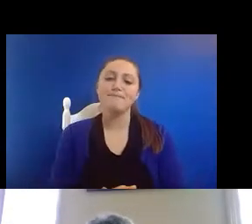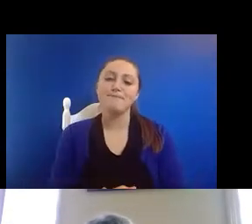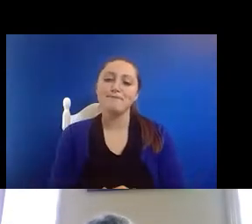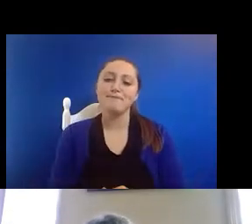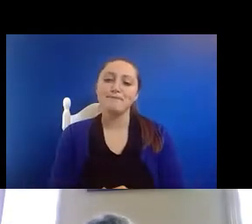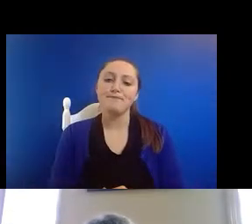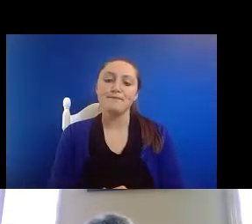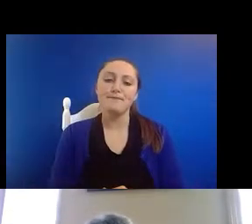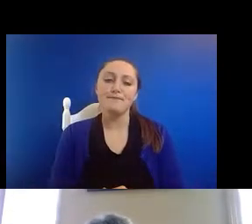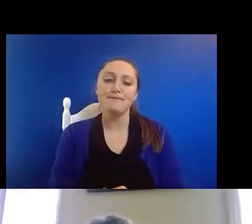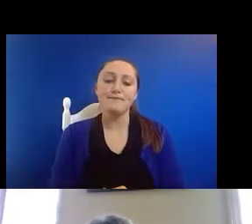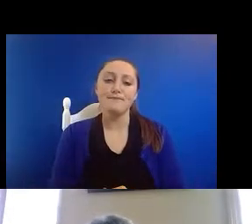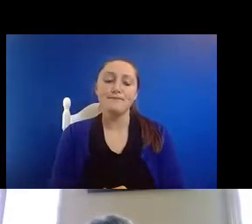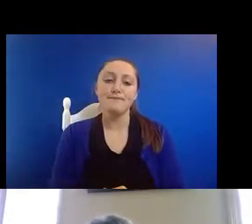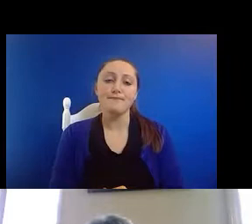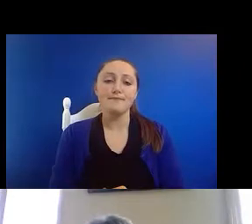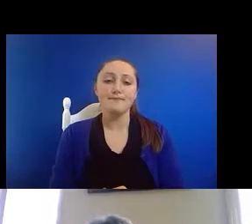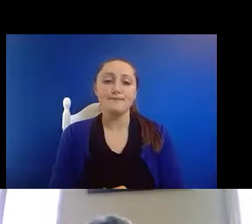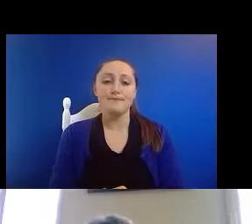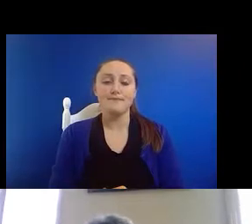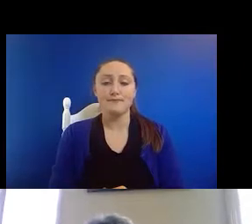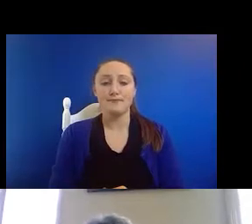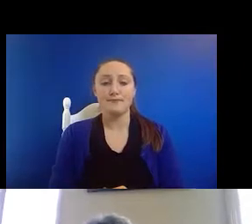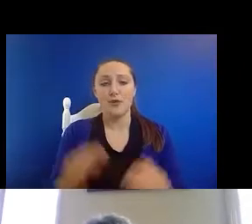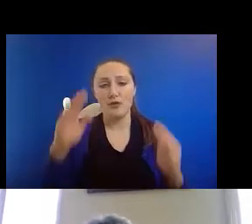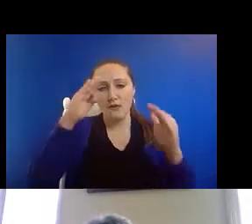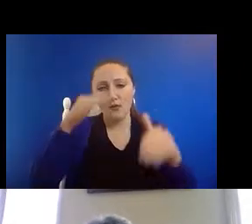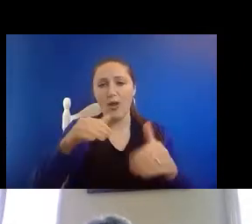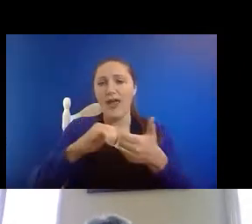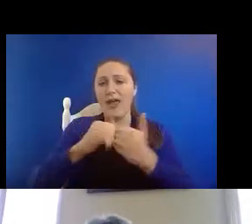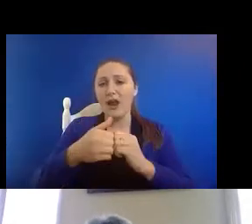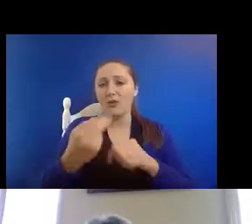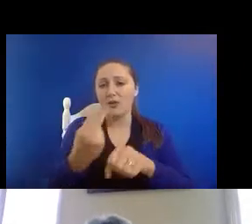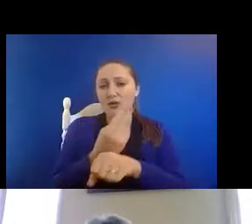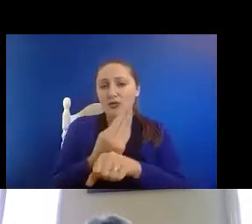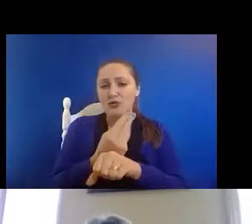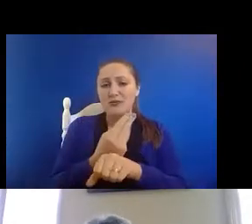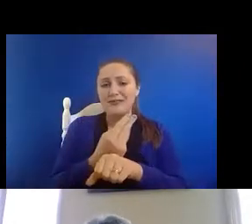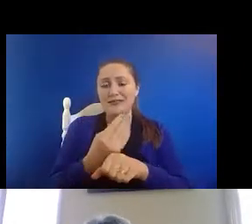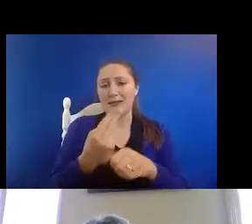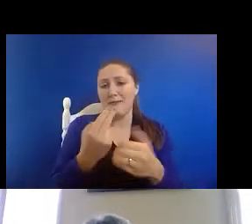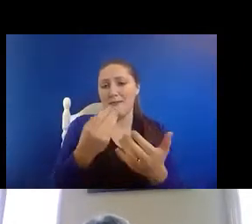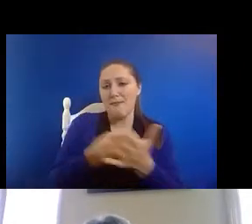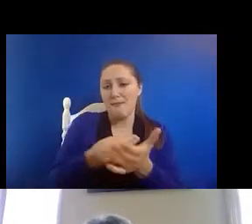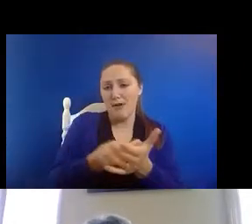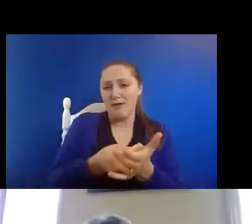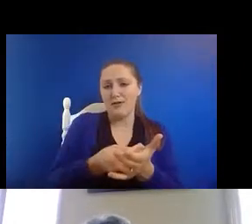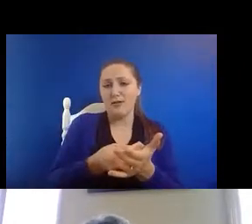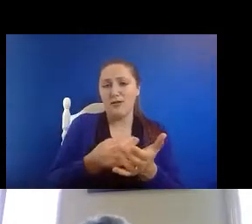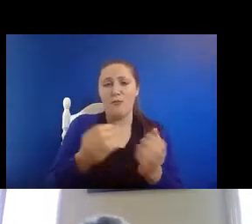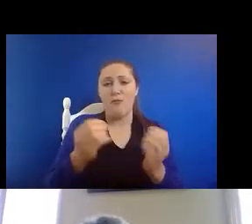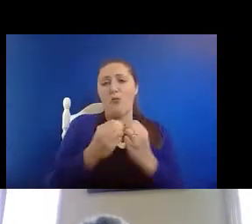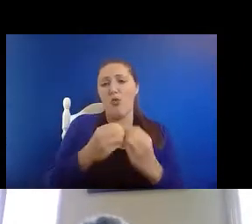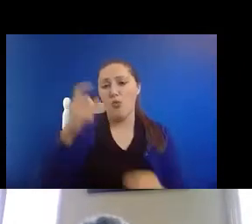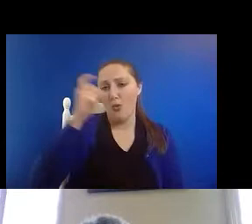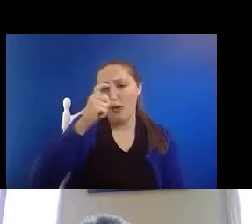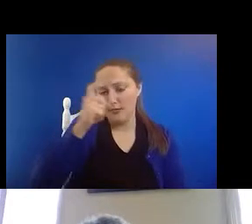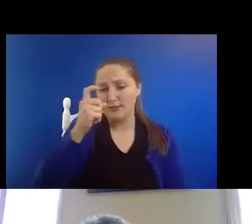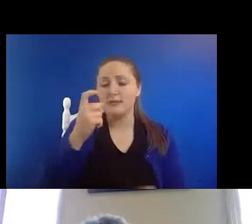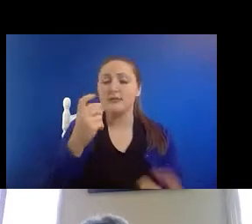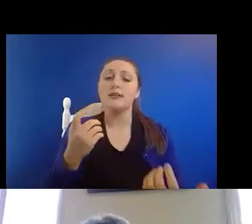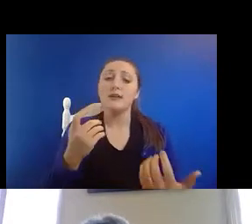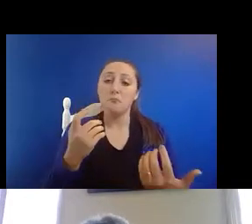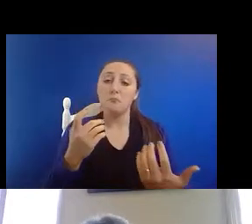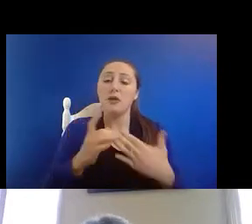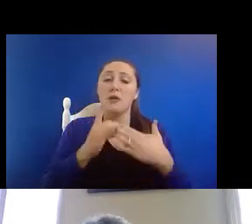So that the whole focus on how do we use our existing money more wisely has led to discussions